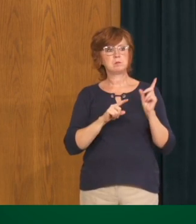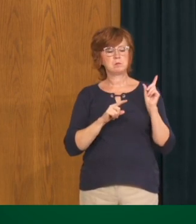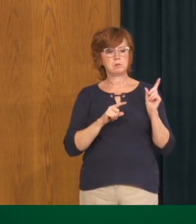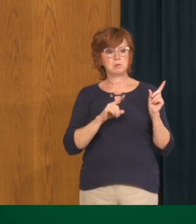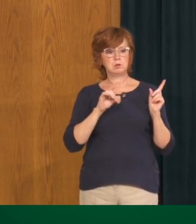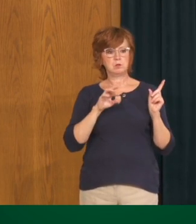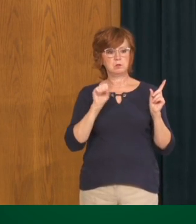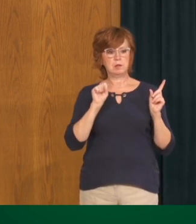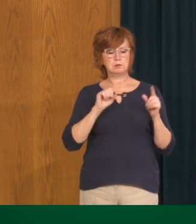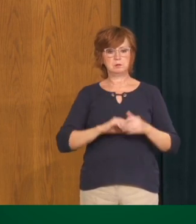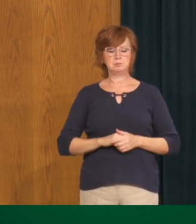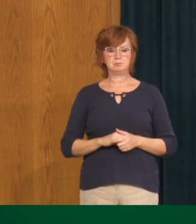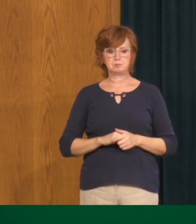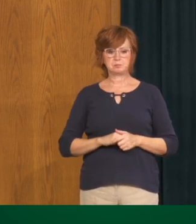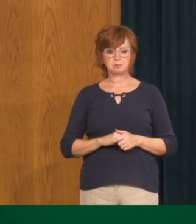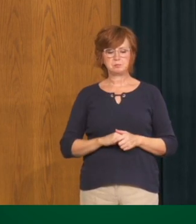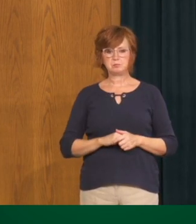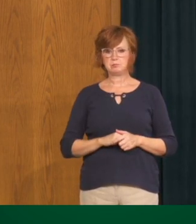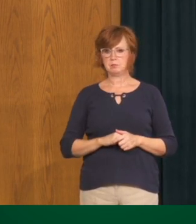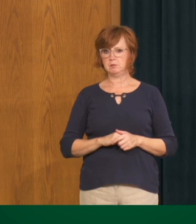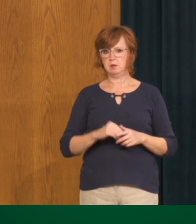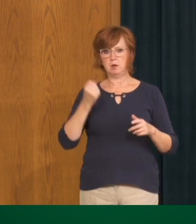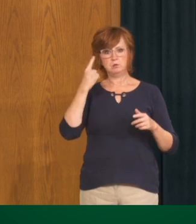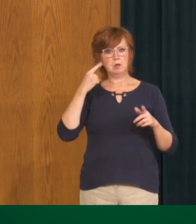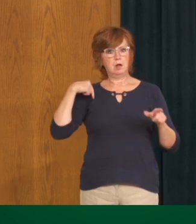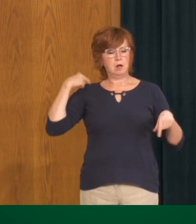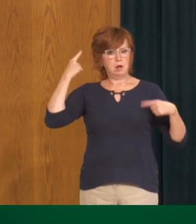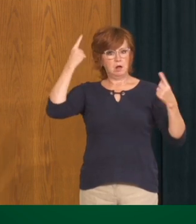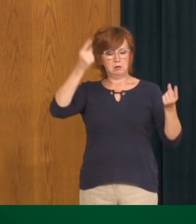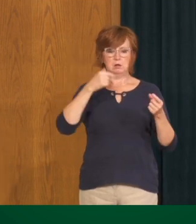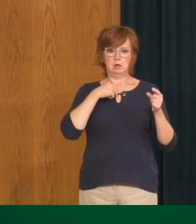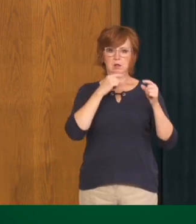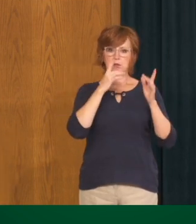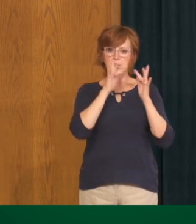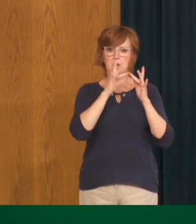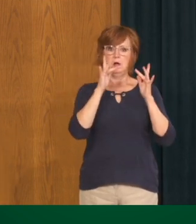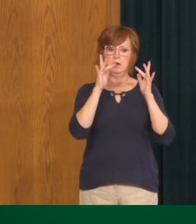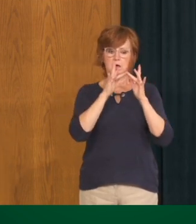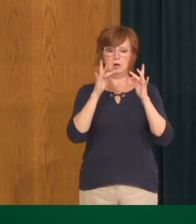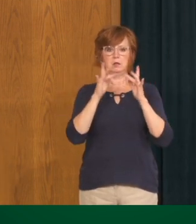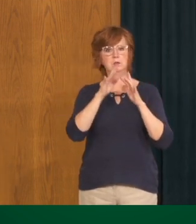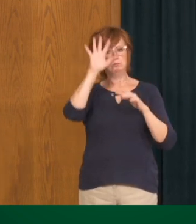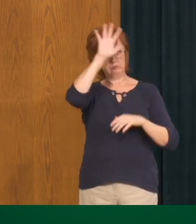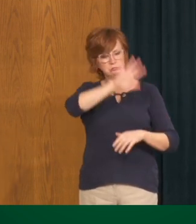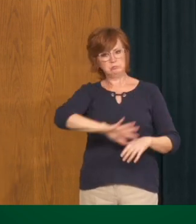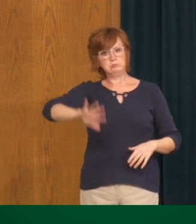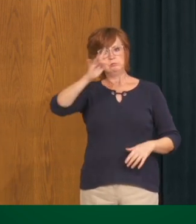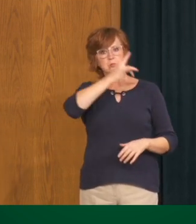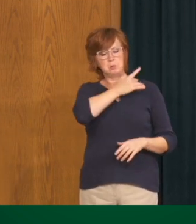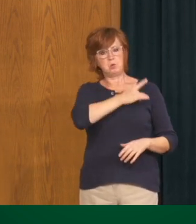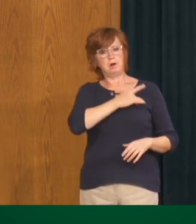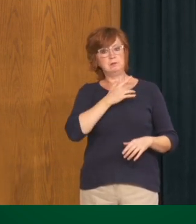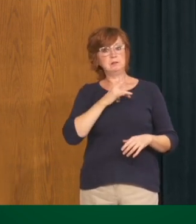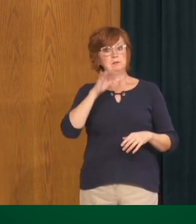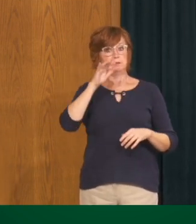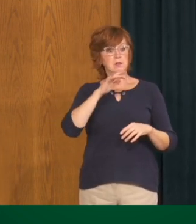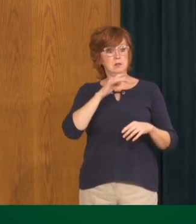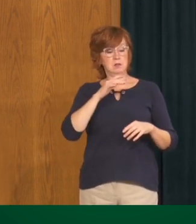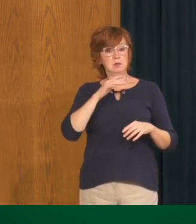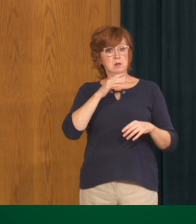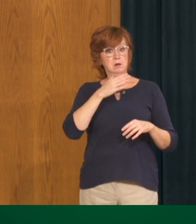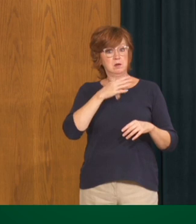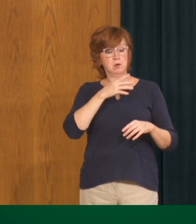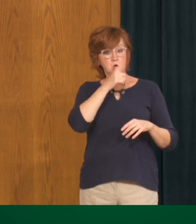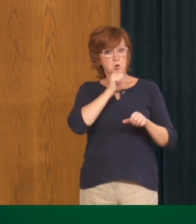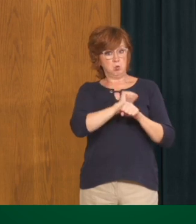contact with my medical health officer colleagues throughout the province, and they are in turn in regular contact with school divisions. But first of all, I'll say